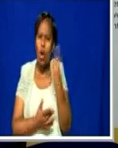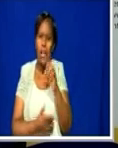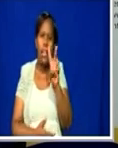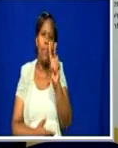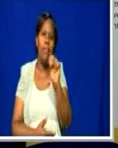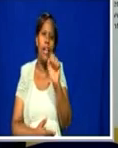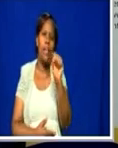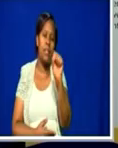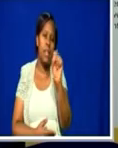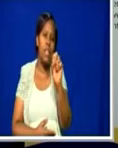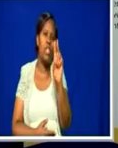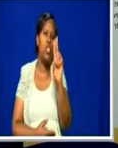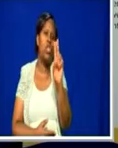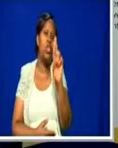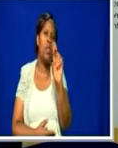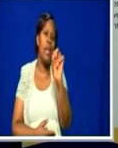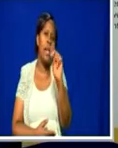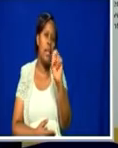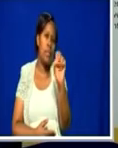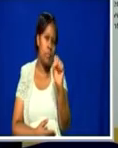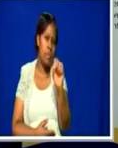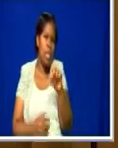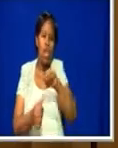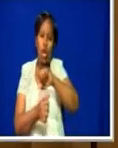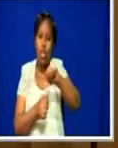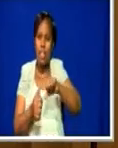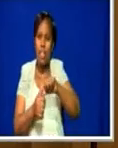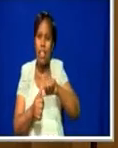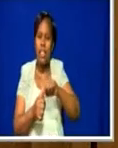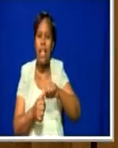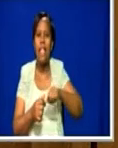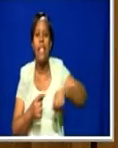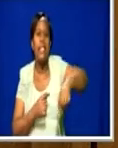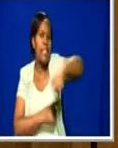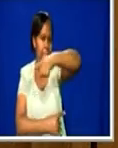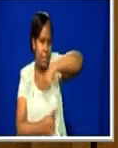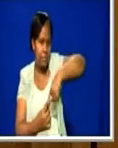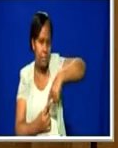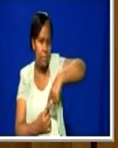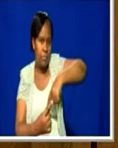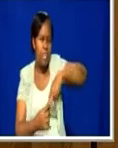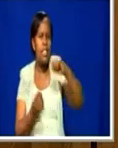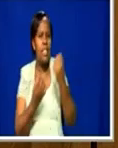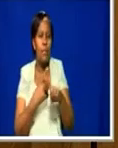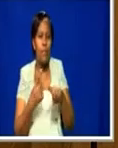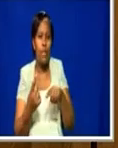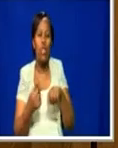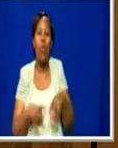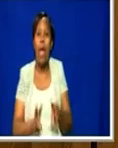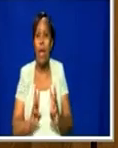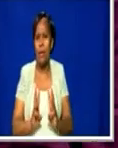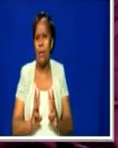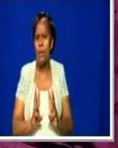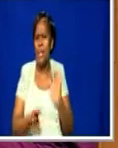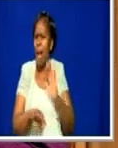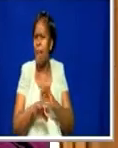and Uranus. Venus and Uranus. Yes, they rotate in a In a clockwise clockwise. direction. Does it cause They anything? spin. Does that